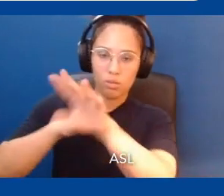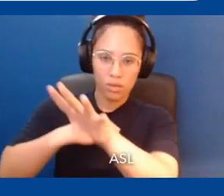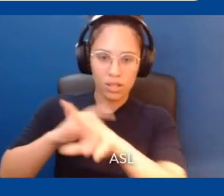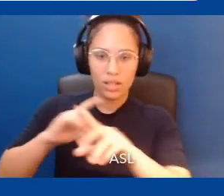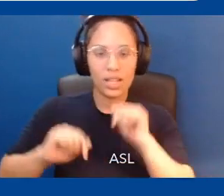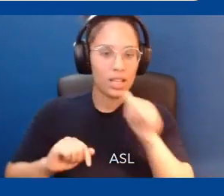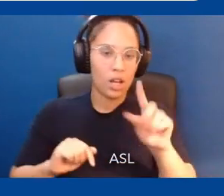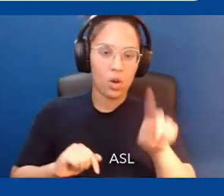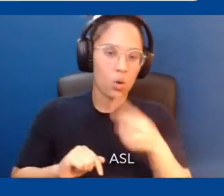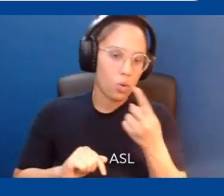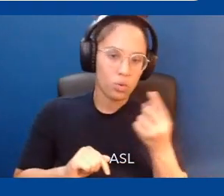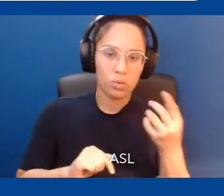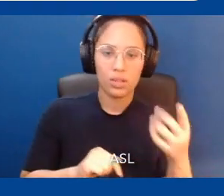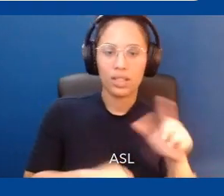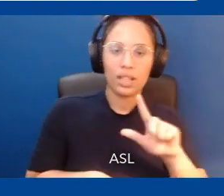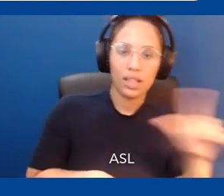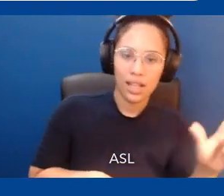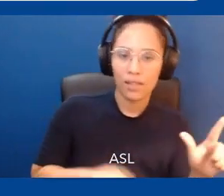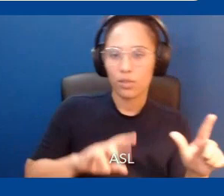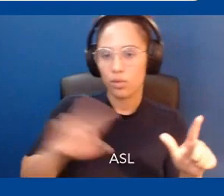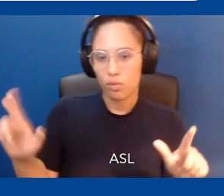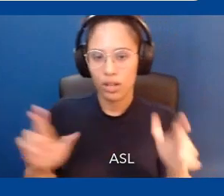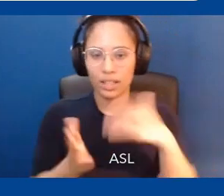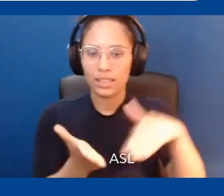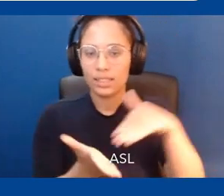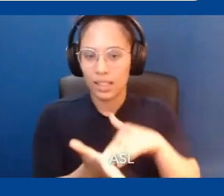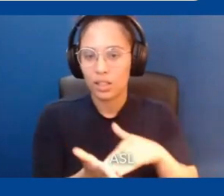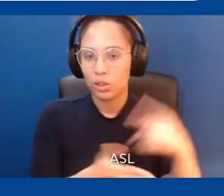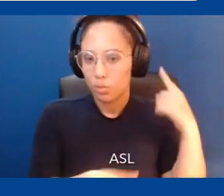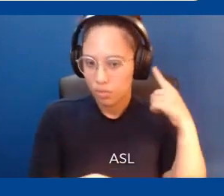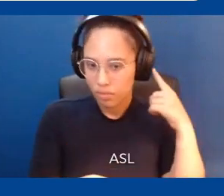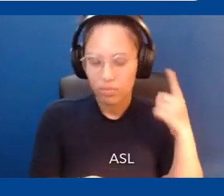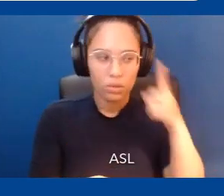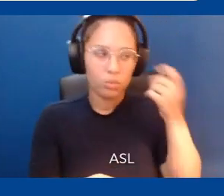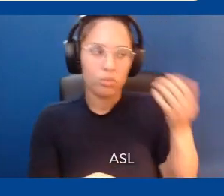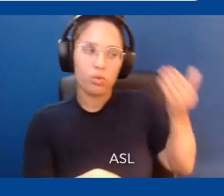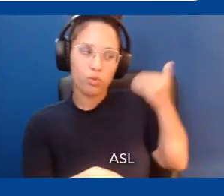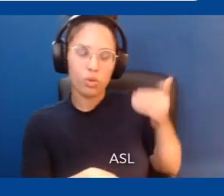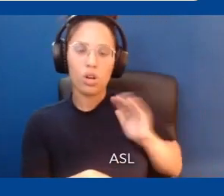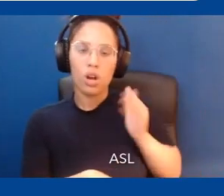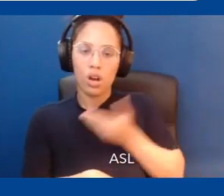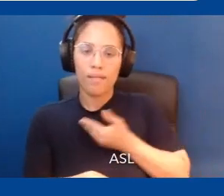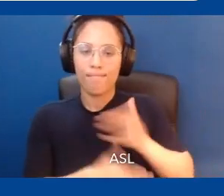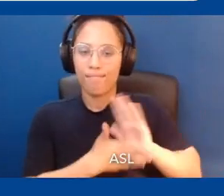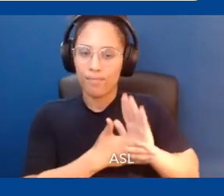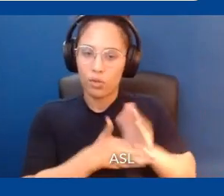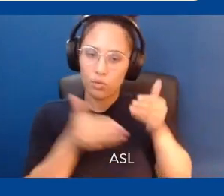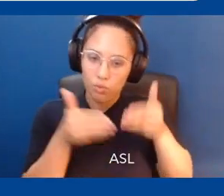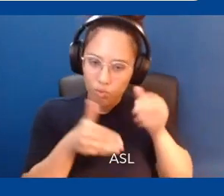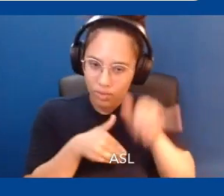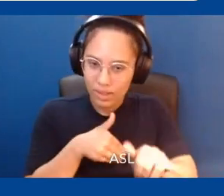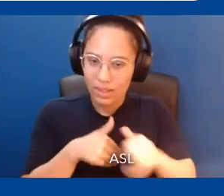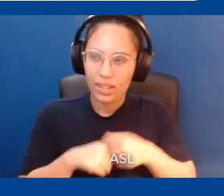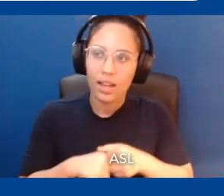speakers, which we had originally intended the piece to be focused on. And